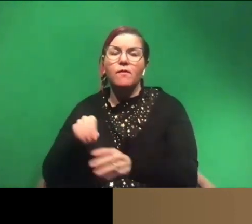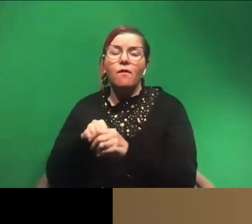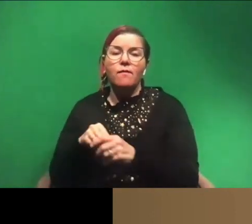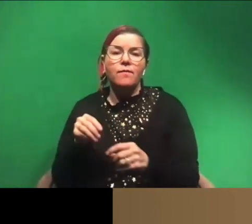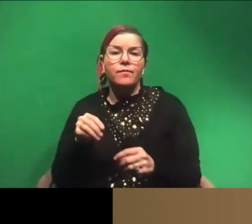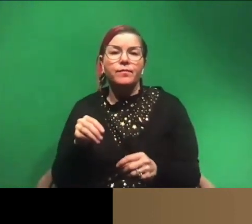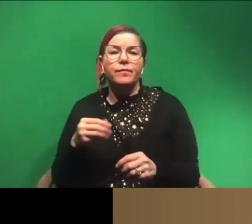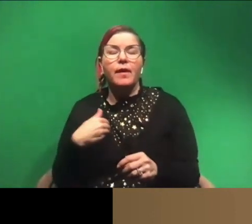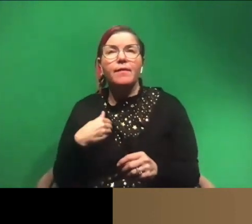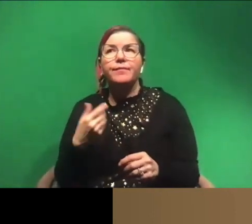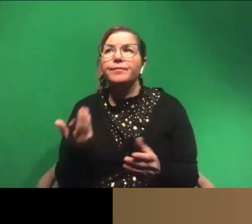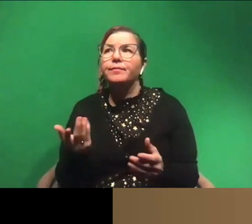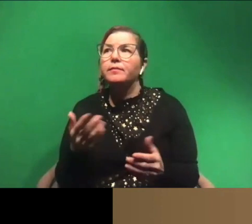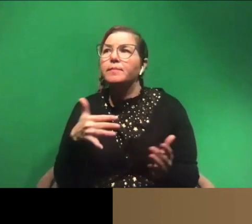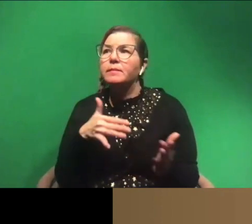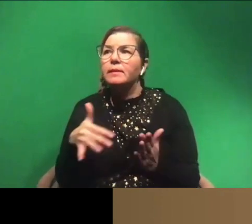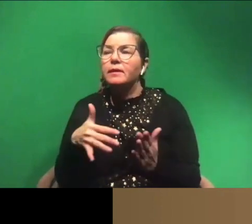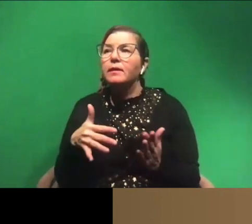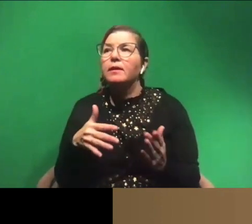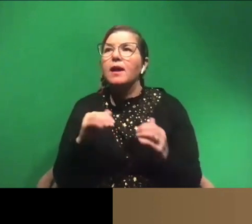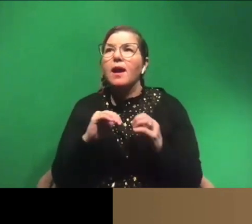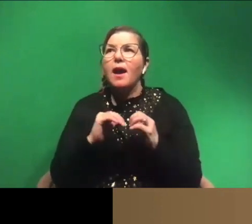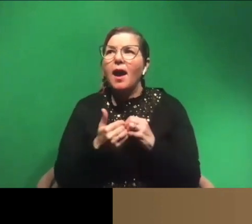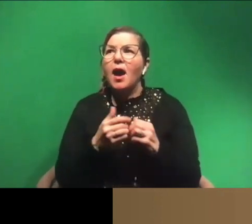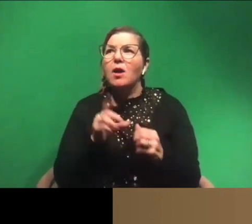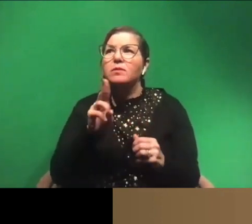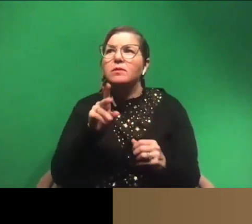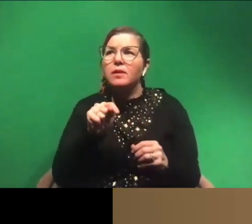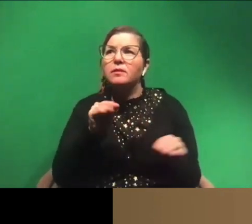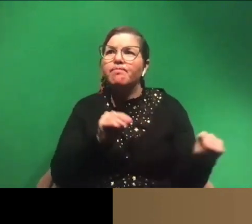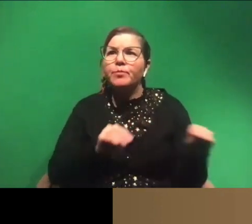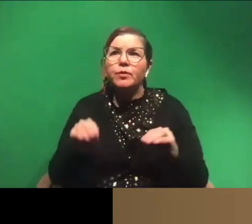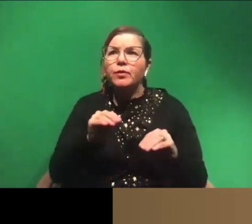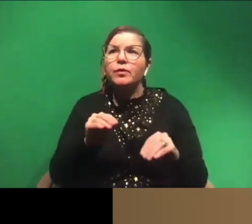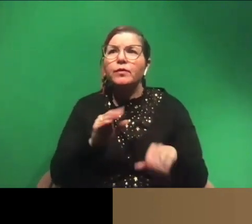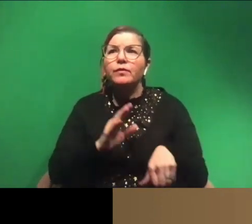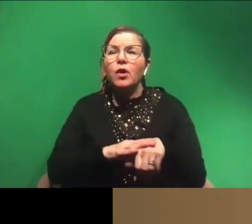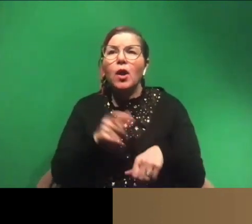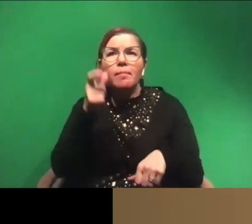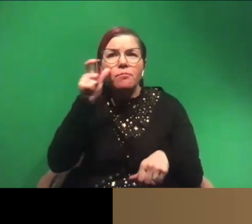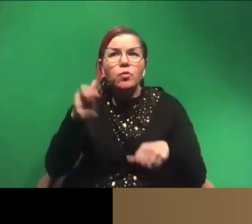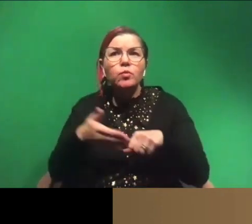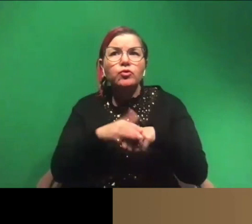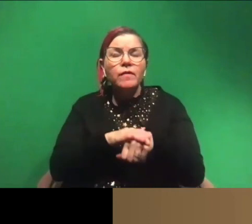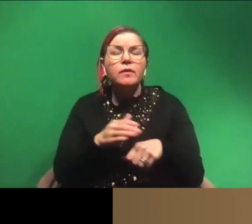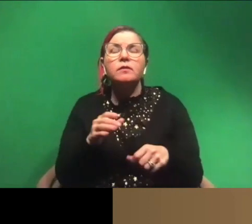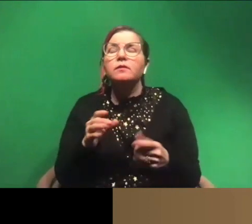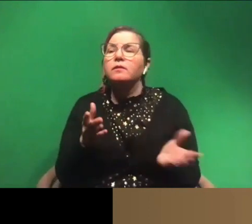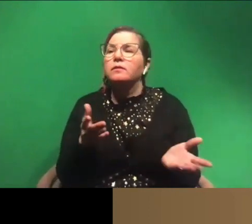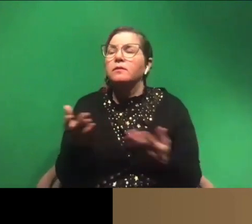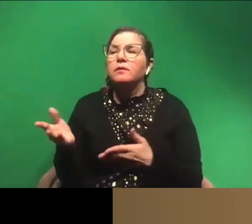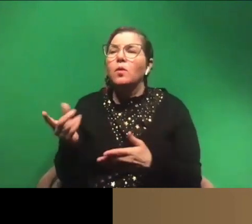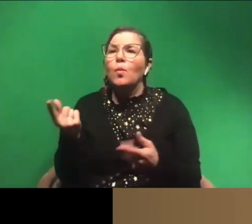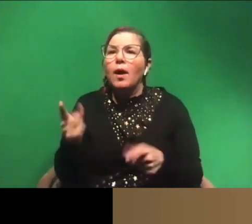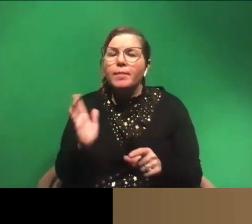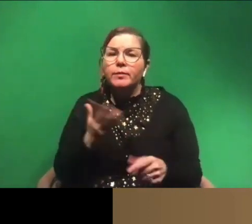there's everything from studying how does dust move around on the lunar surface to what happens to our bodies